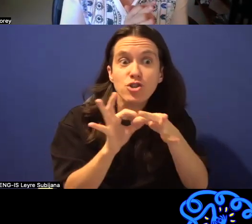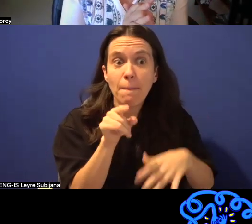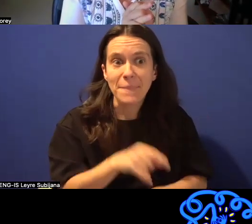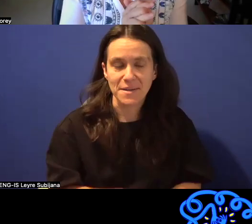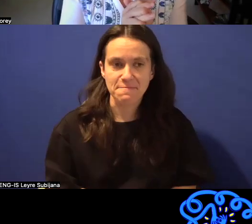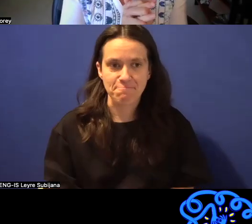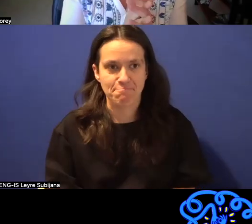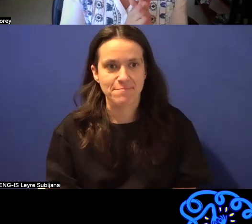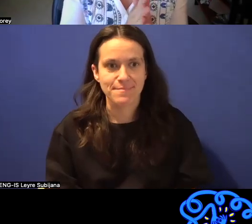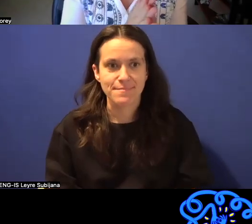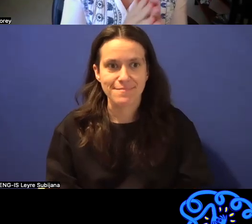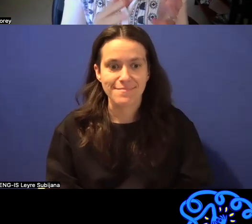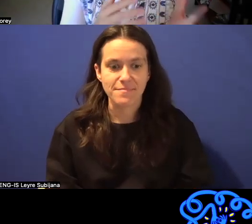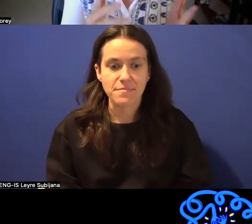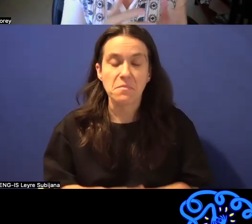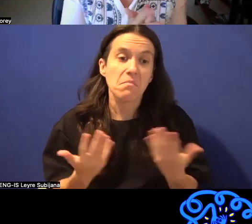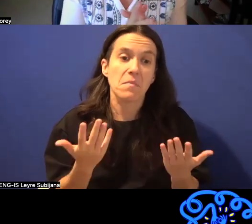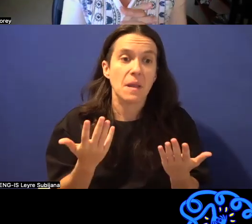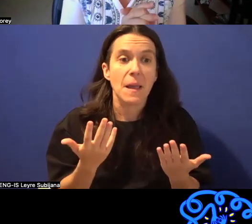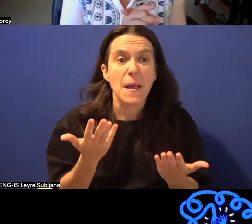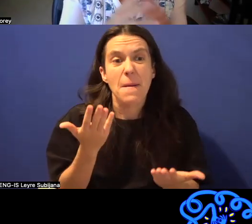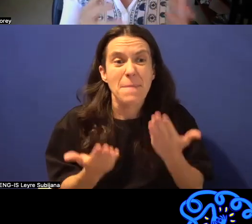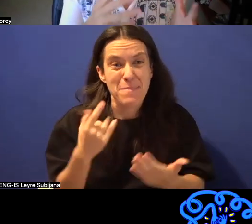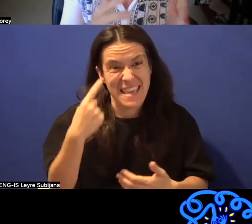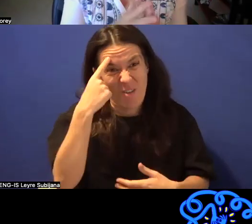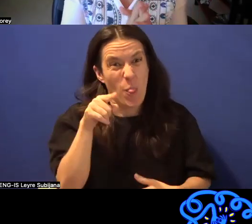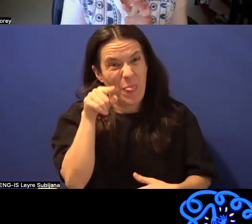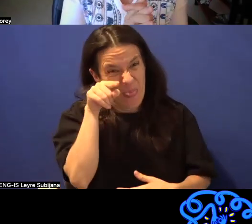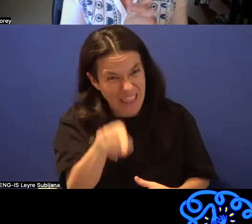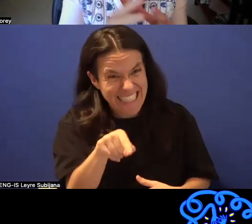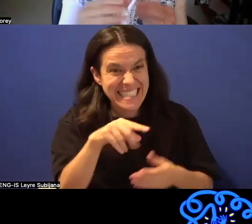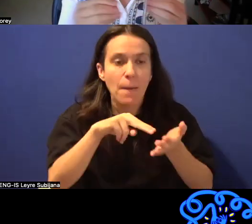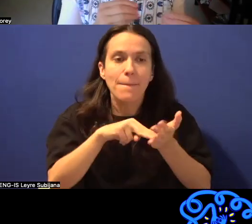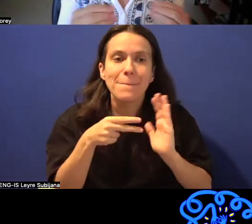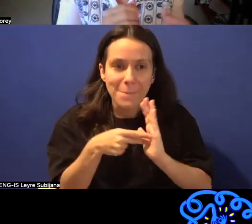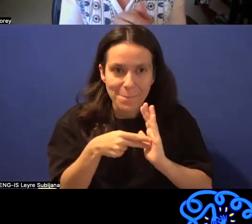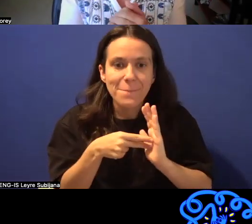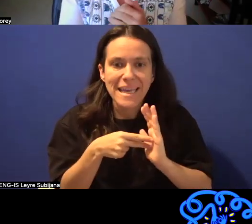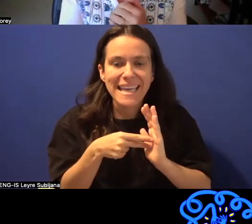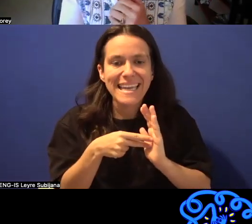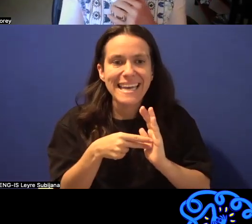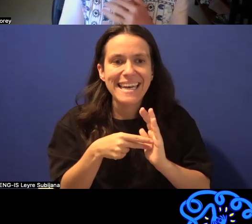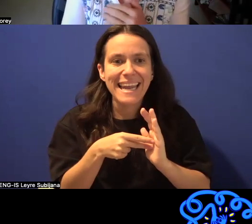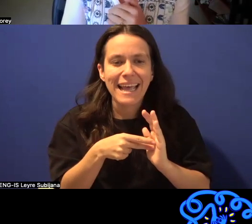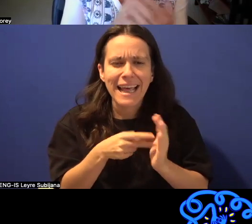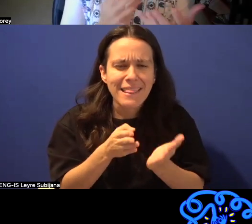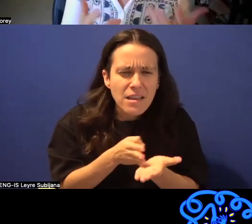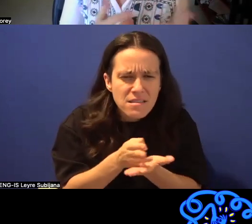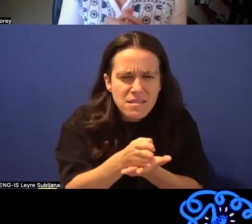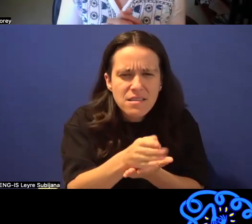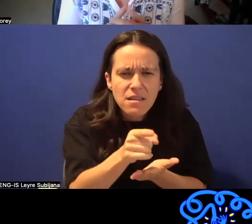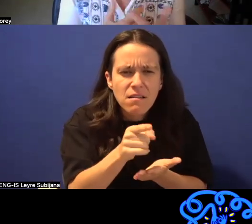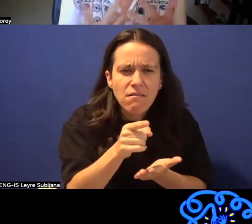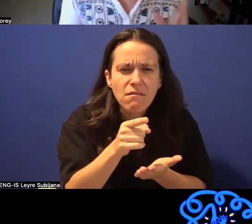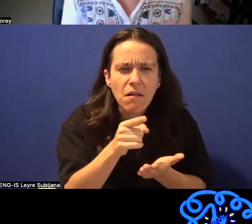that for these particular meanings, these highly iconic meanings, this drive for discriminability may be